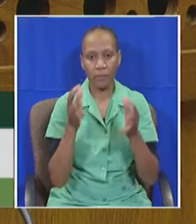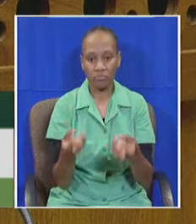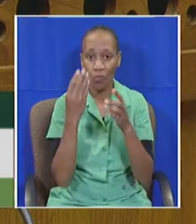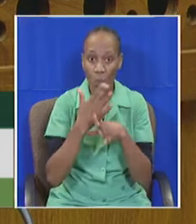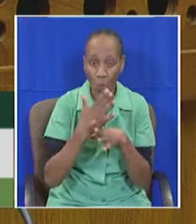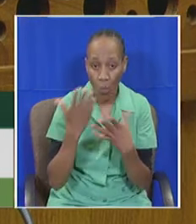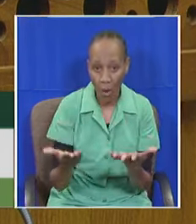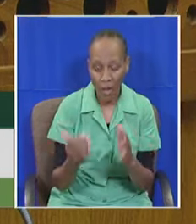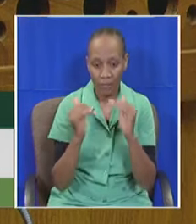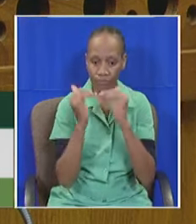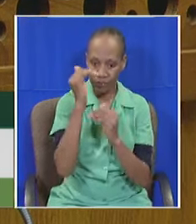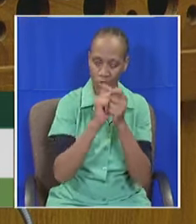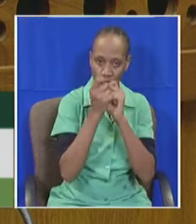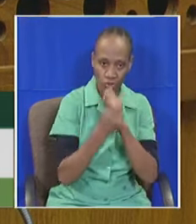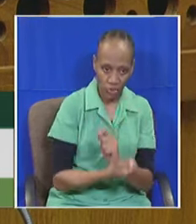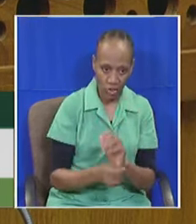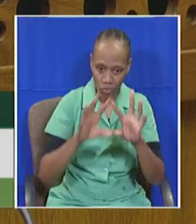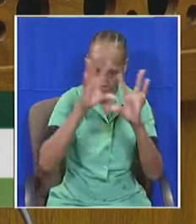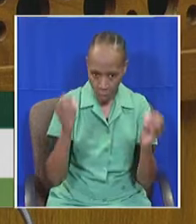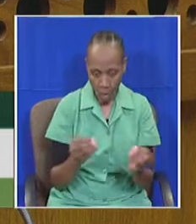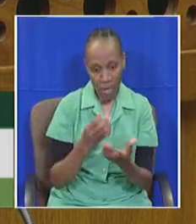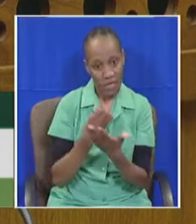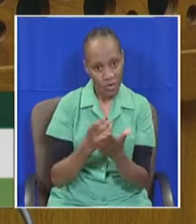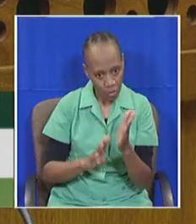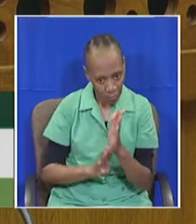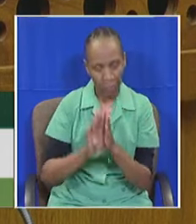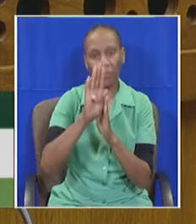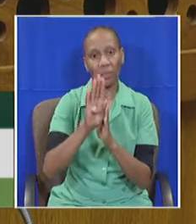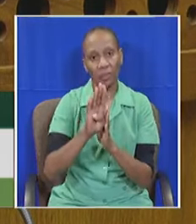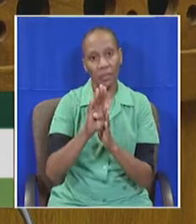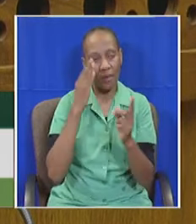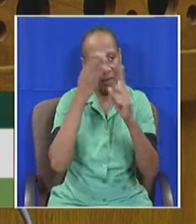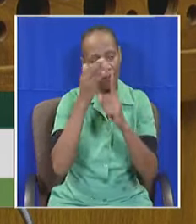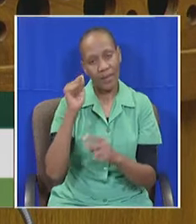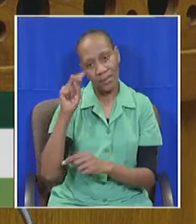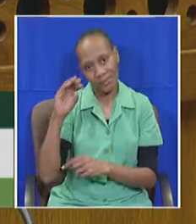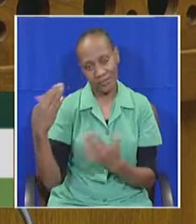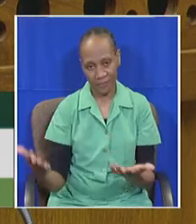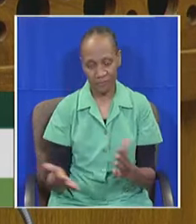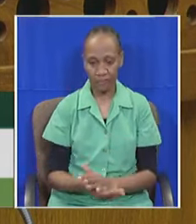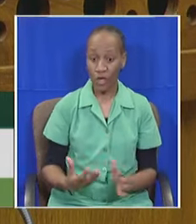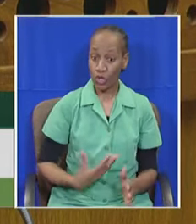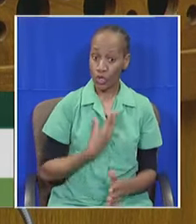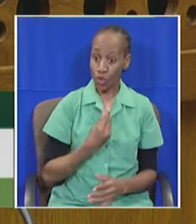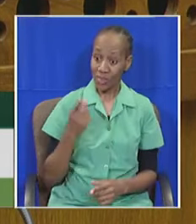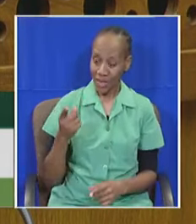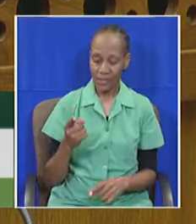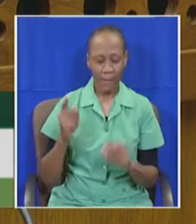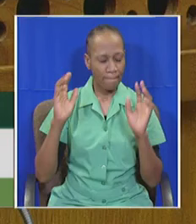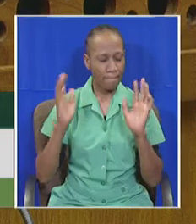inequality, and the overall sustainable growth of the wealth of the country. Young people are a major human resource for